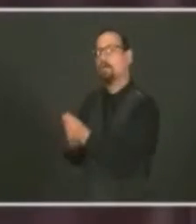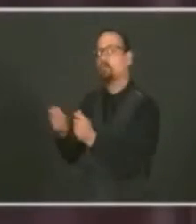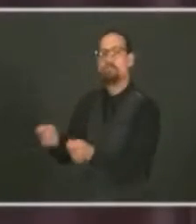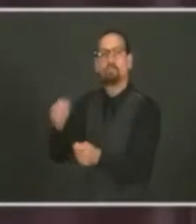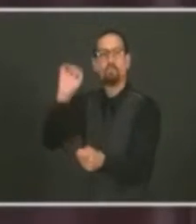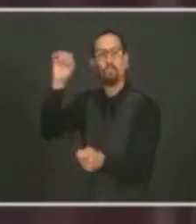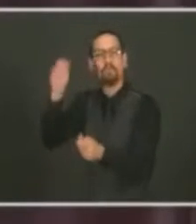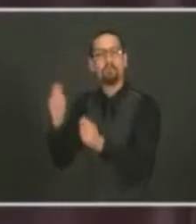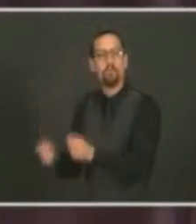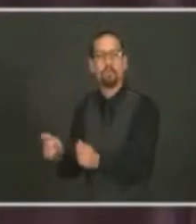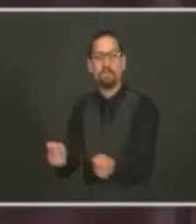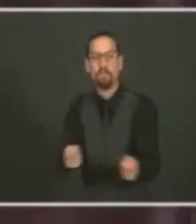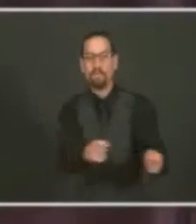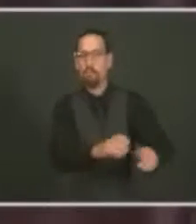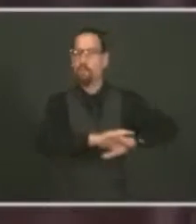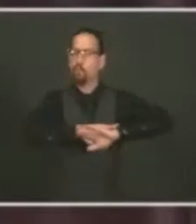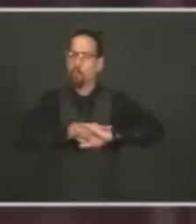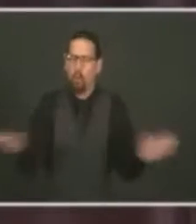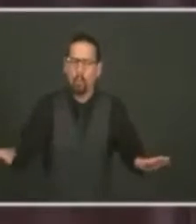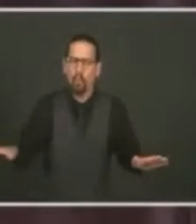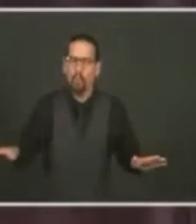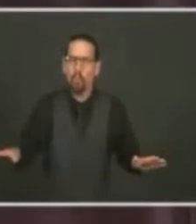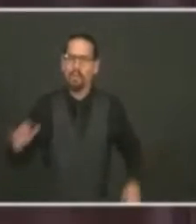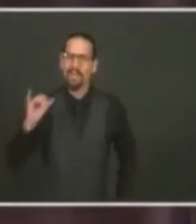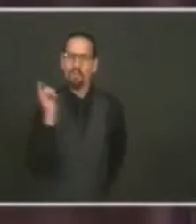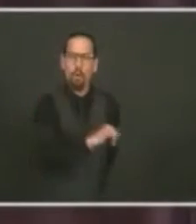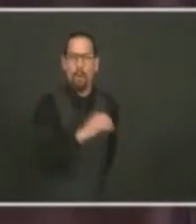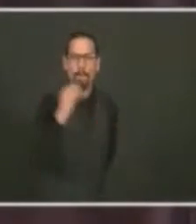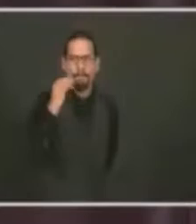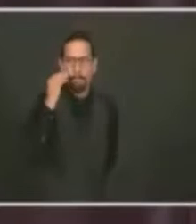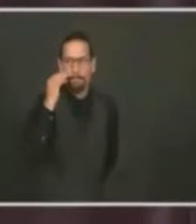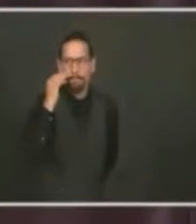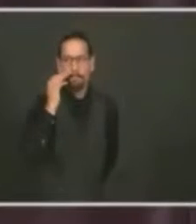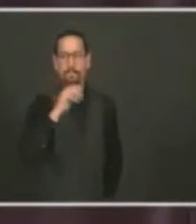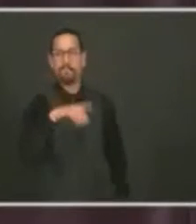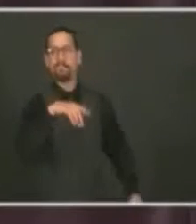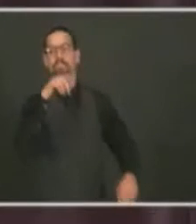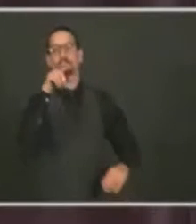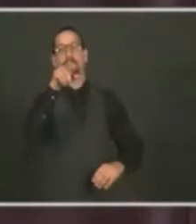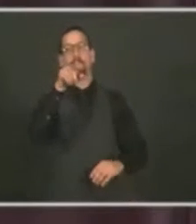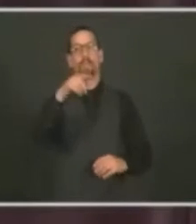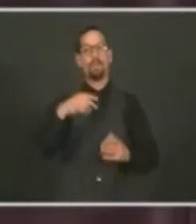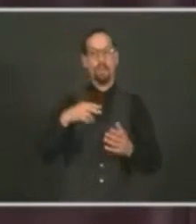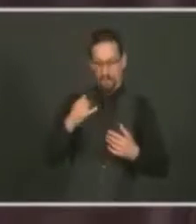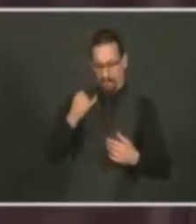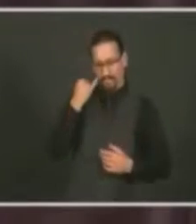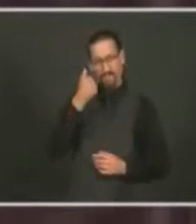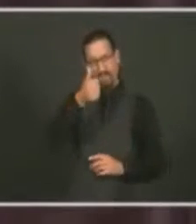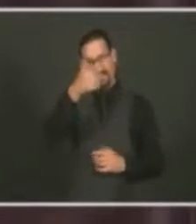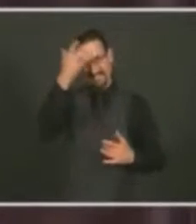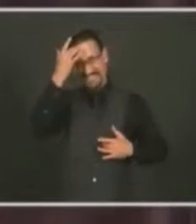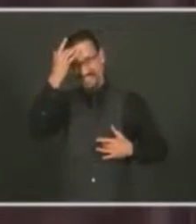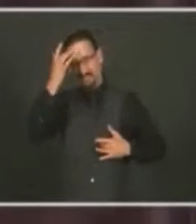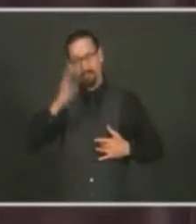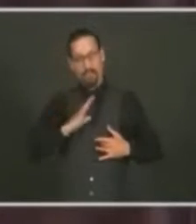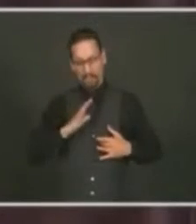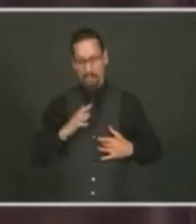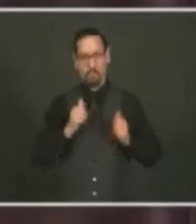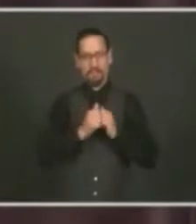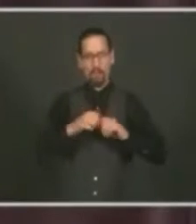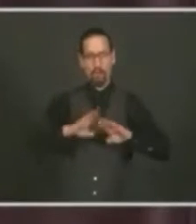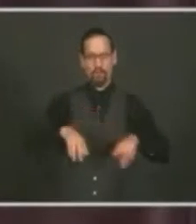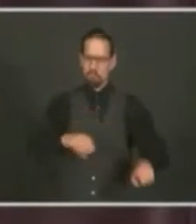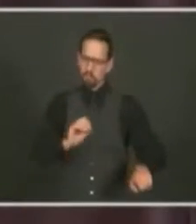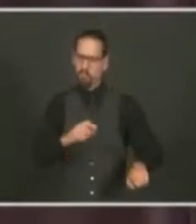means not going out from house to house with symptoms or not leaving candy